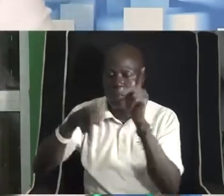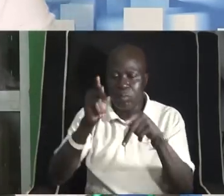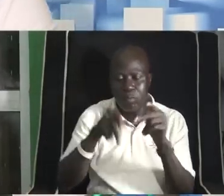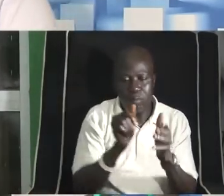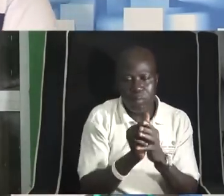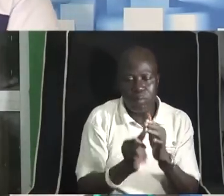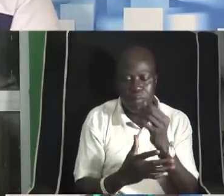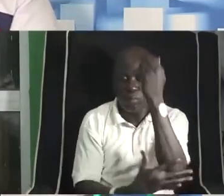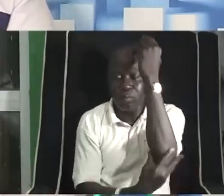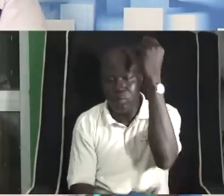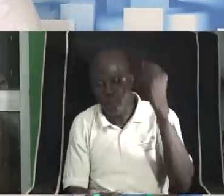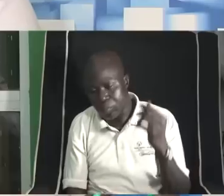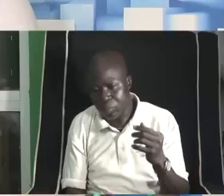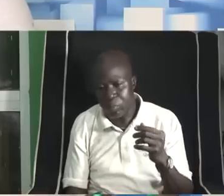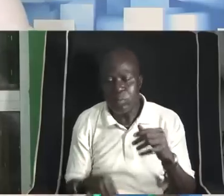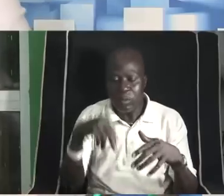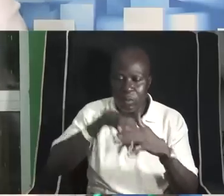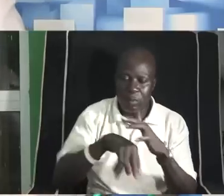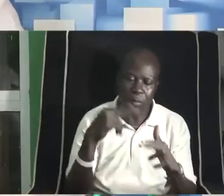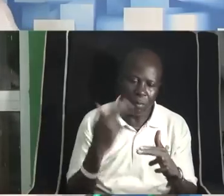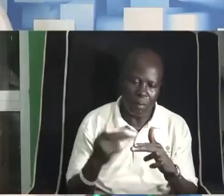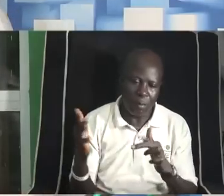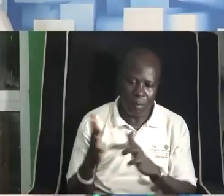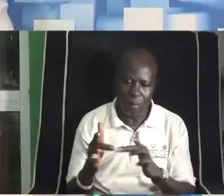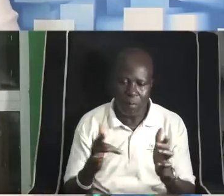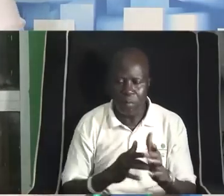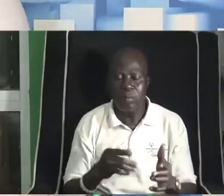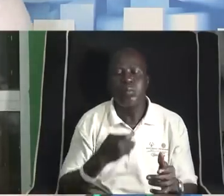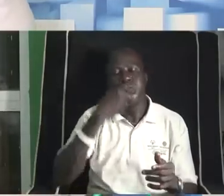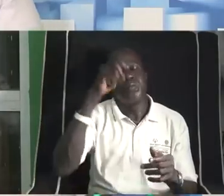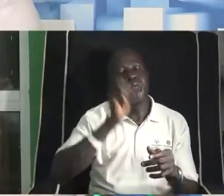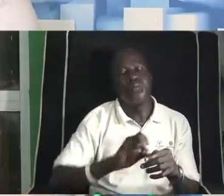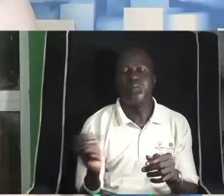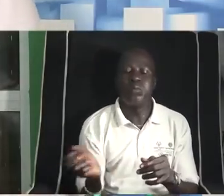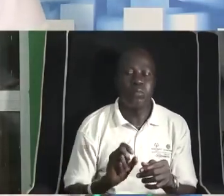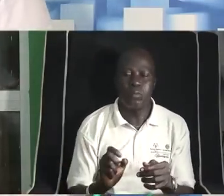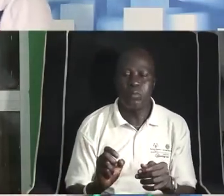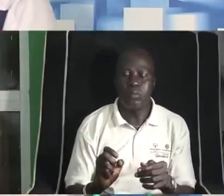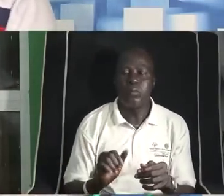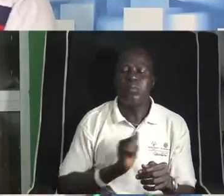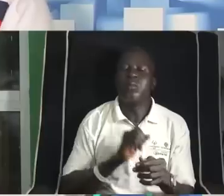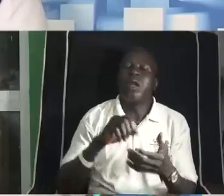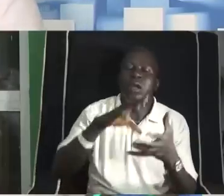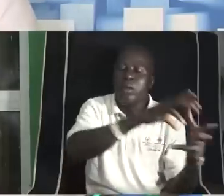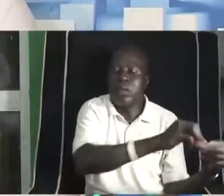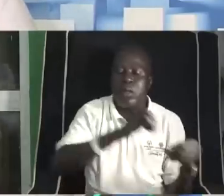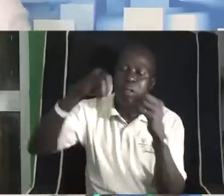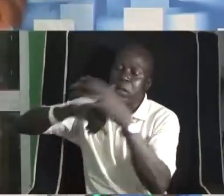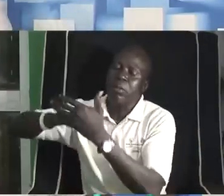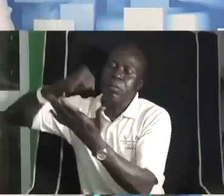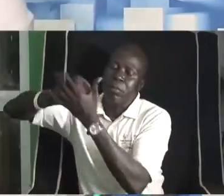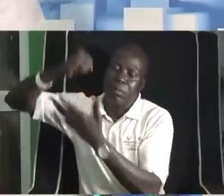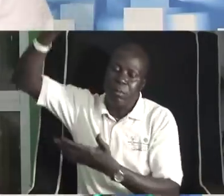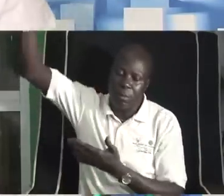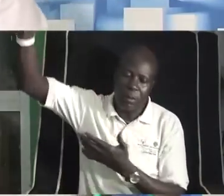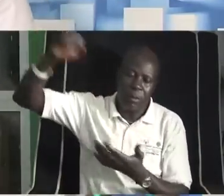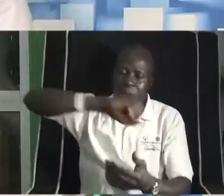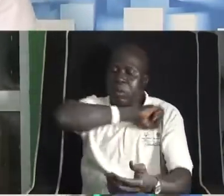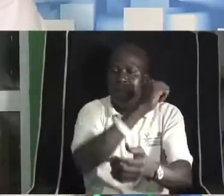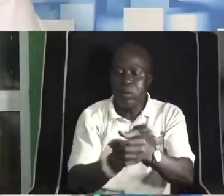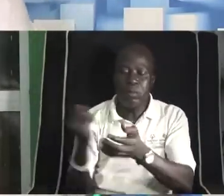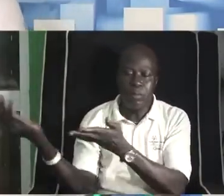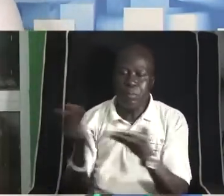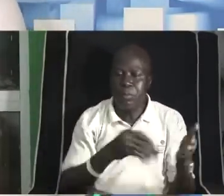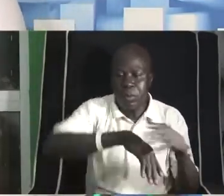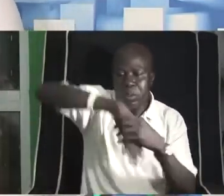that are in the Magi katabu dada. In the name of Jesus. Àṣẹ ni mo fi sọ̀rọ̀. I speak with authority. Àṣẹ gbé ògo rẹ jáde. Authority will